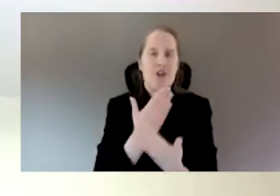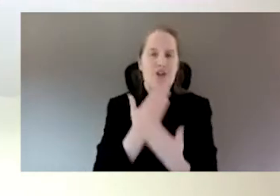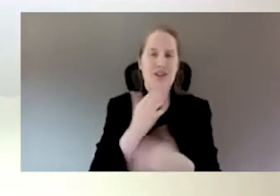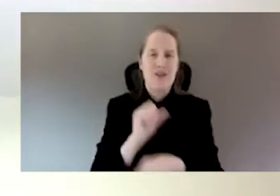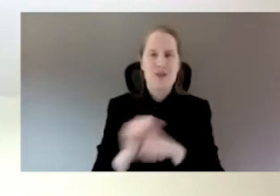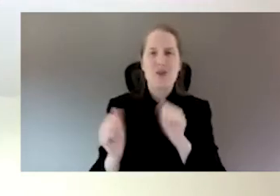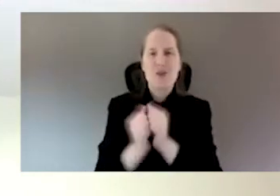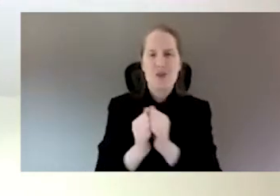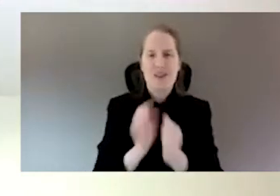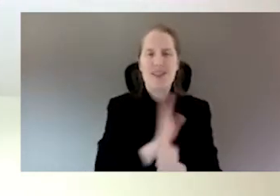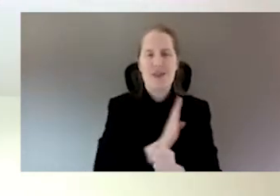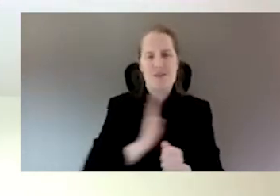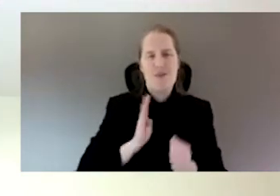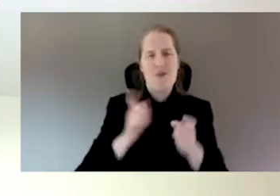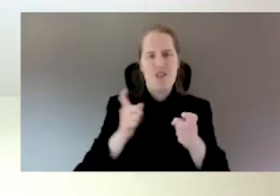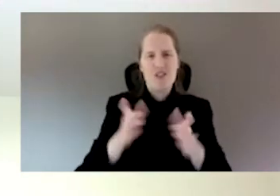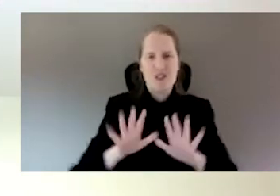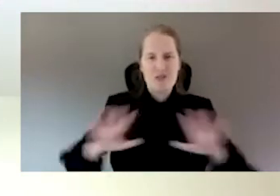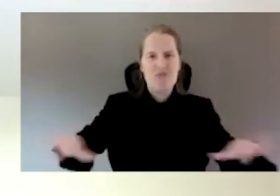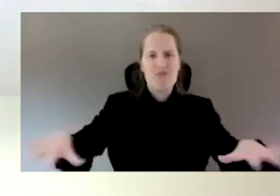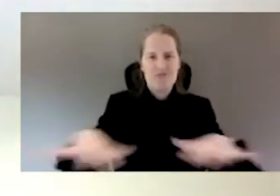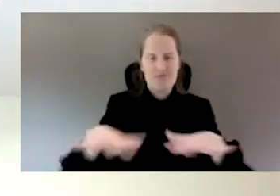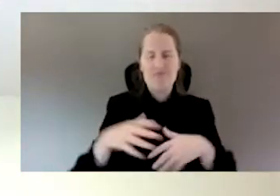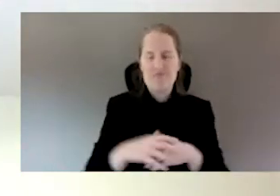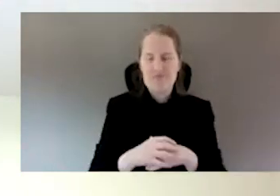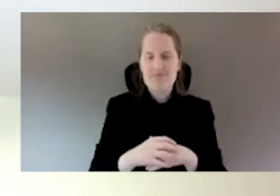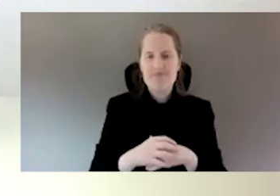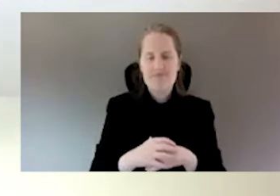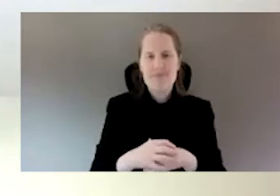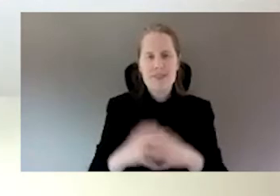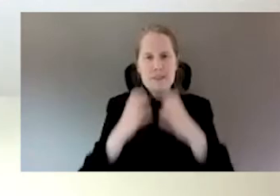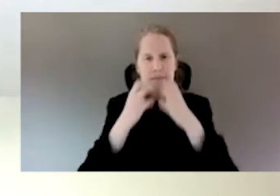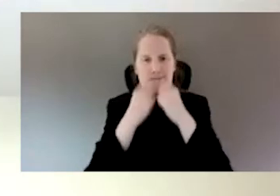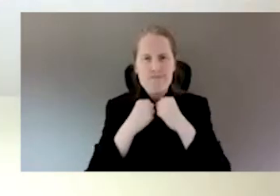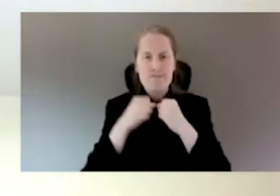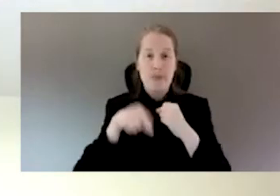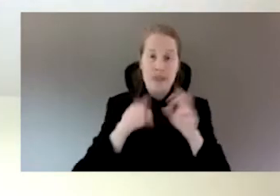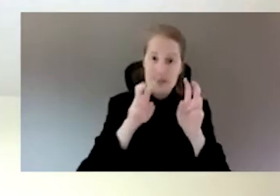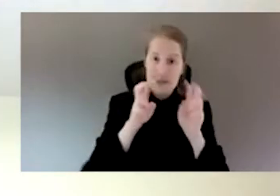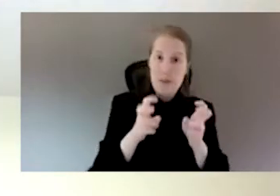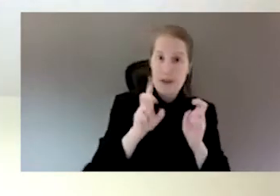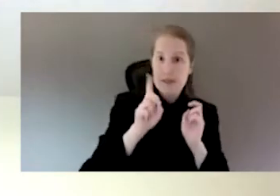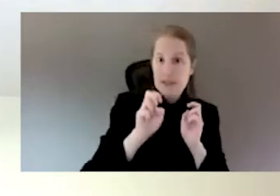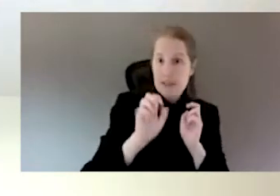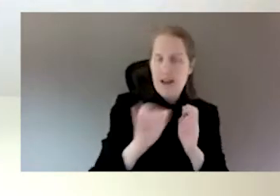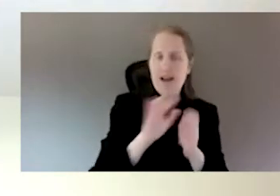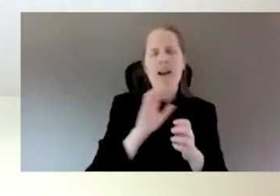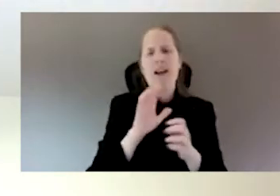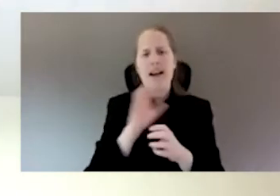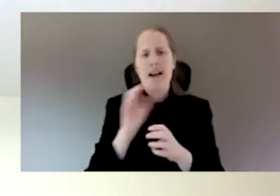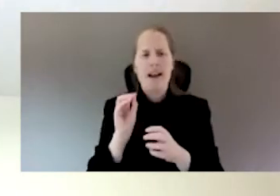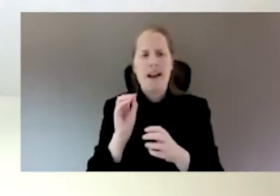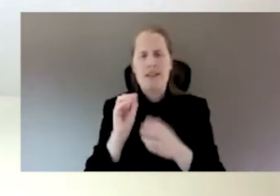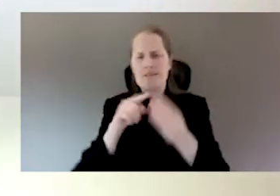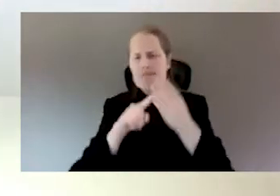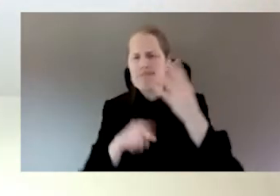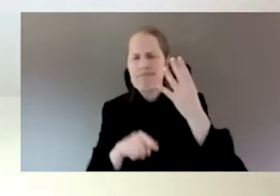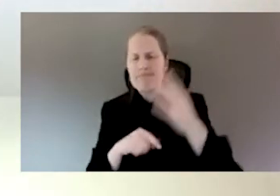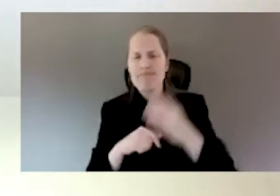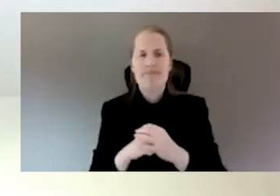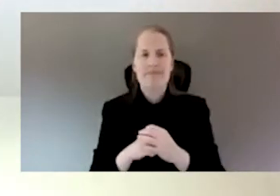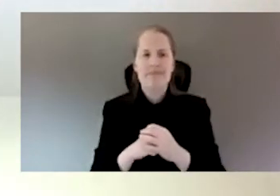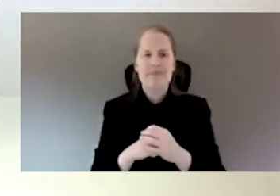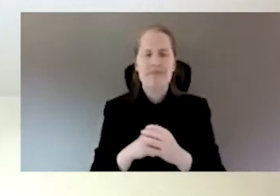with our board of directors who have taken this topic, not only this topic of great importance, but